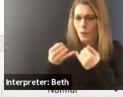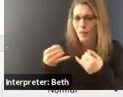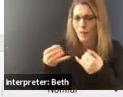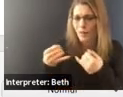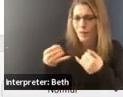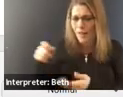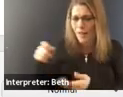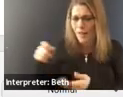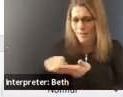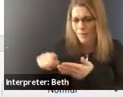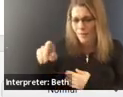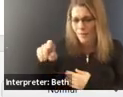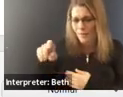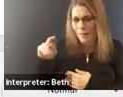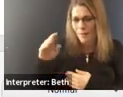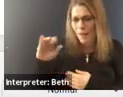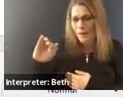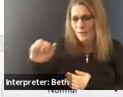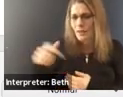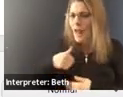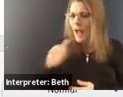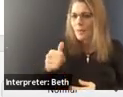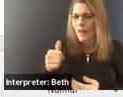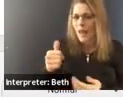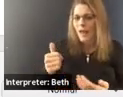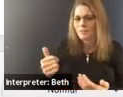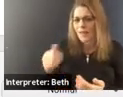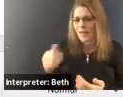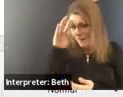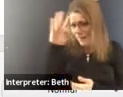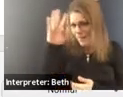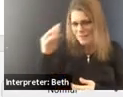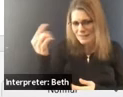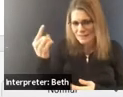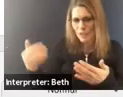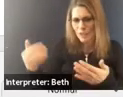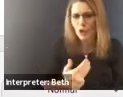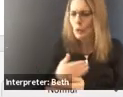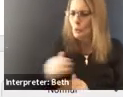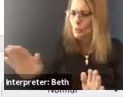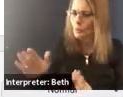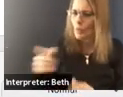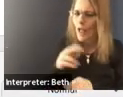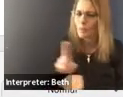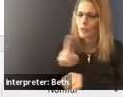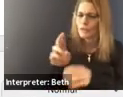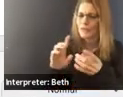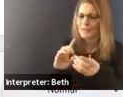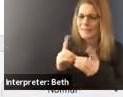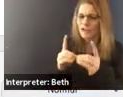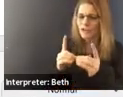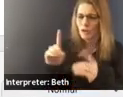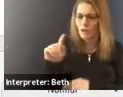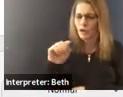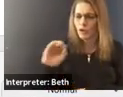a digital tool just like I would use a paper tool. Does that answer the question, Kim?